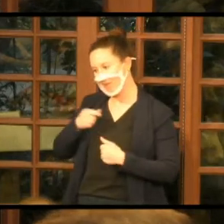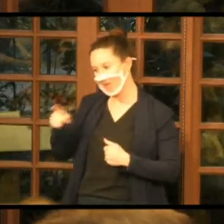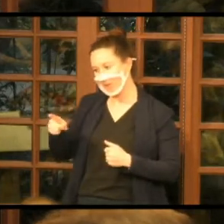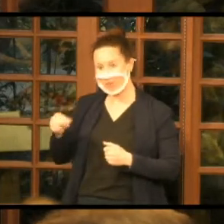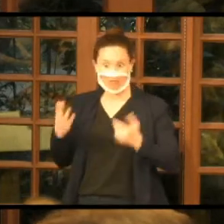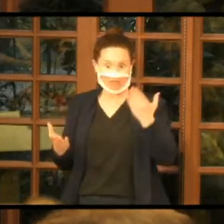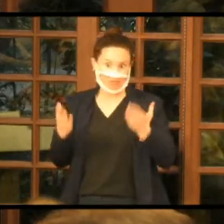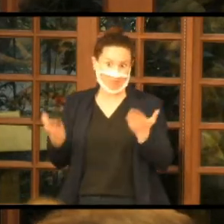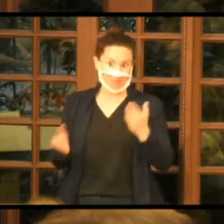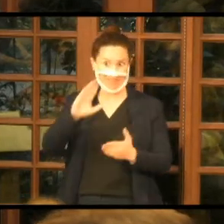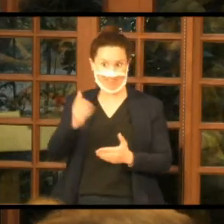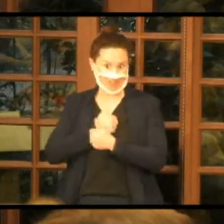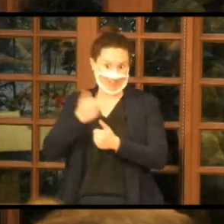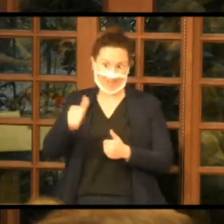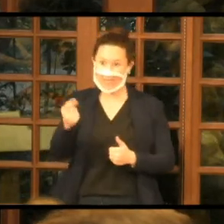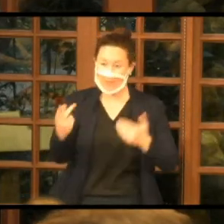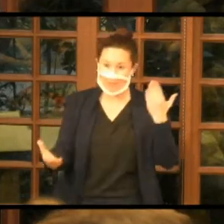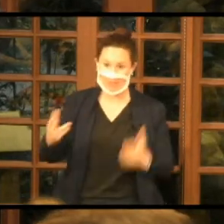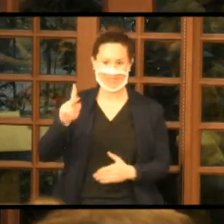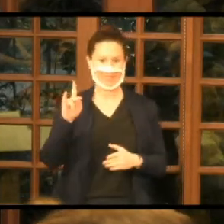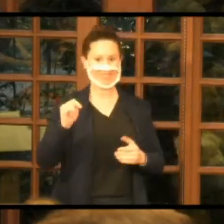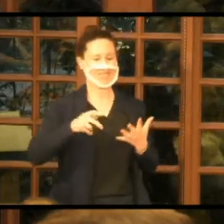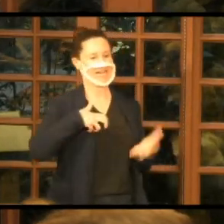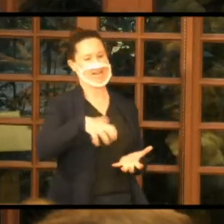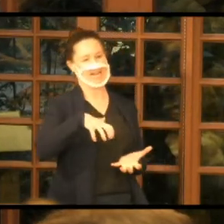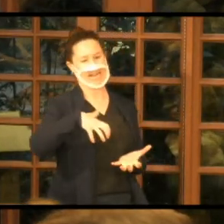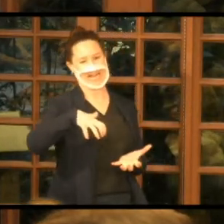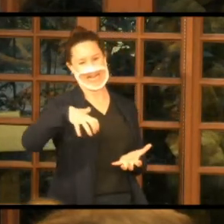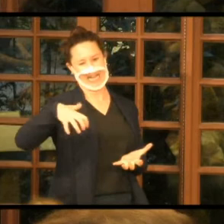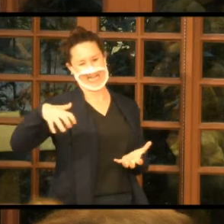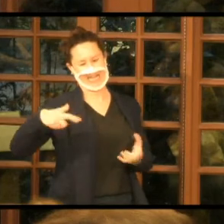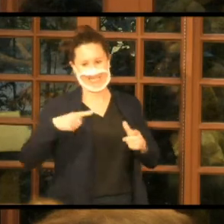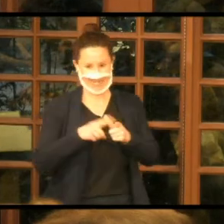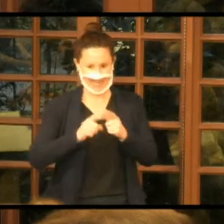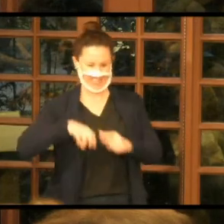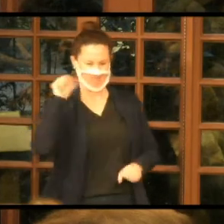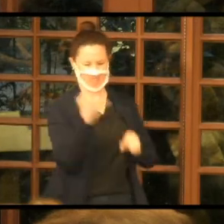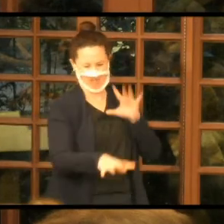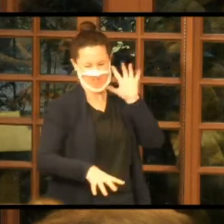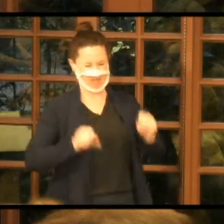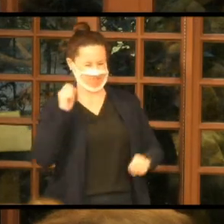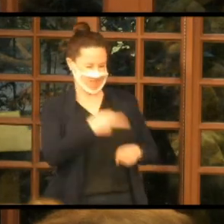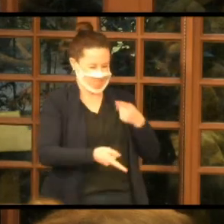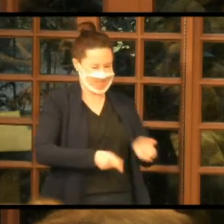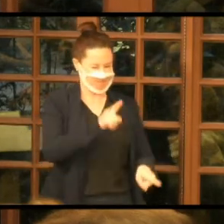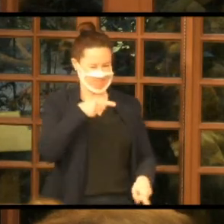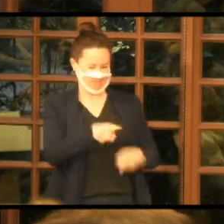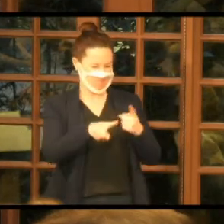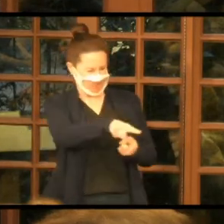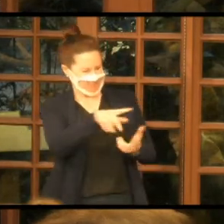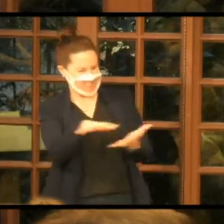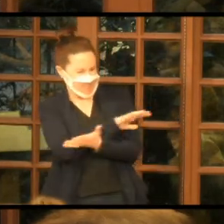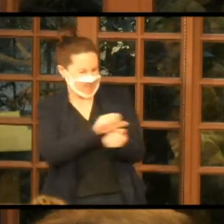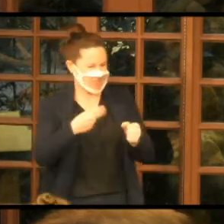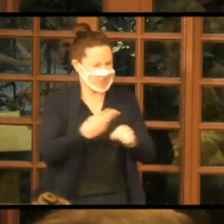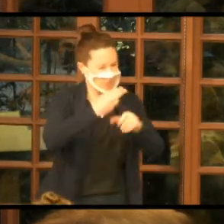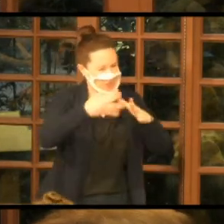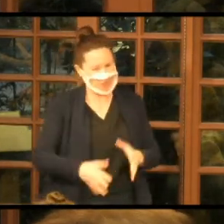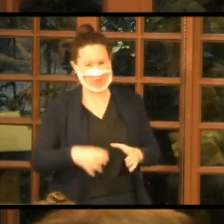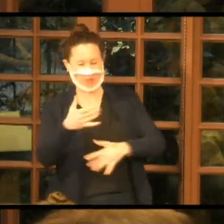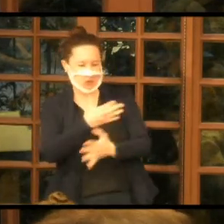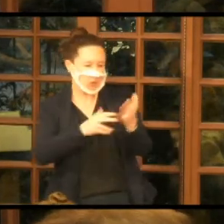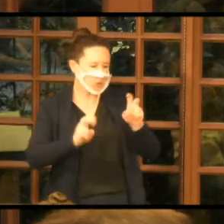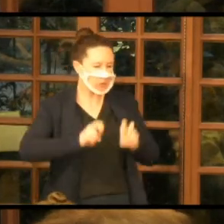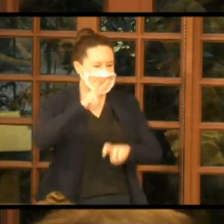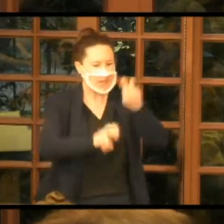said, at which Kit had laughed maniacally and then hurled a bunch of words at Lizelle that stung. Damaged, user, social climber,